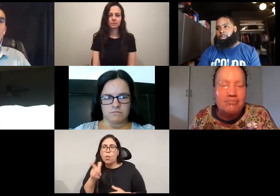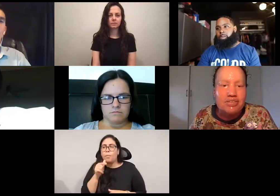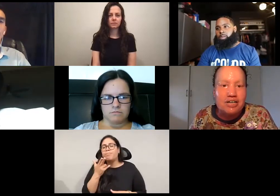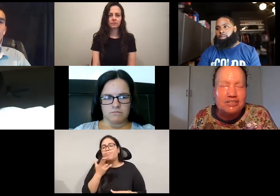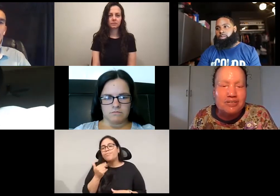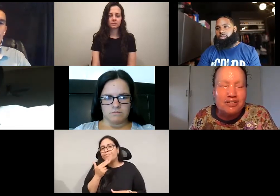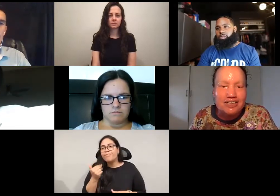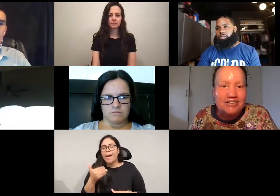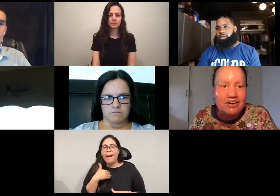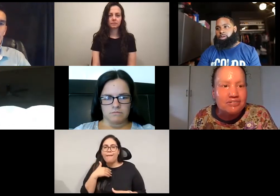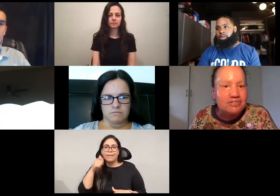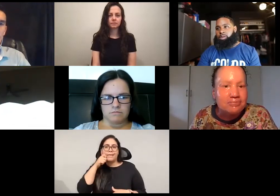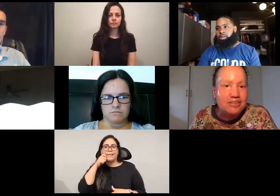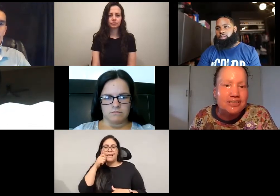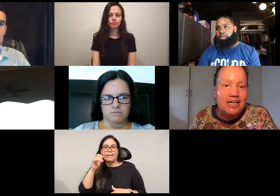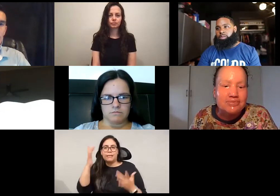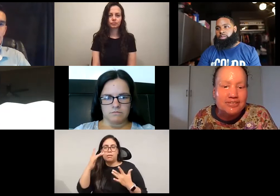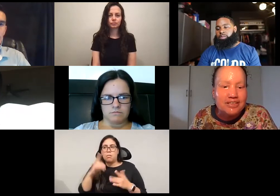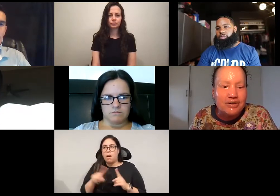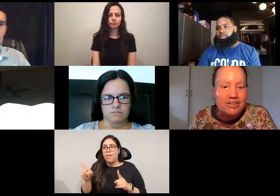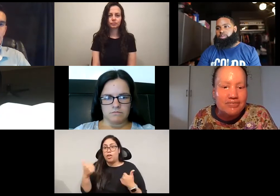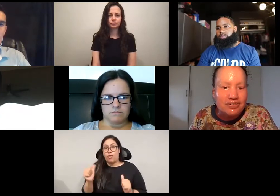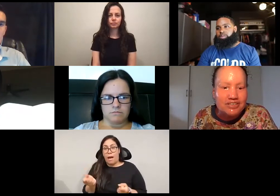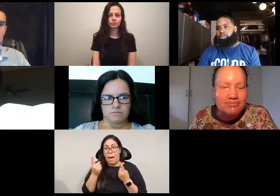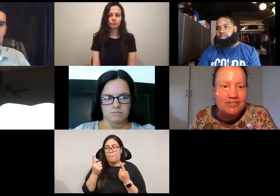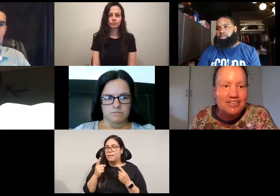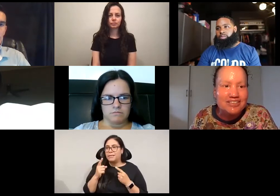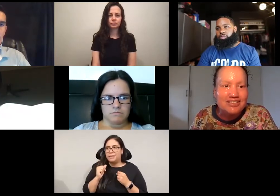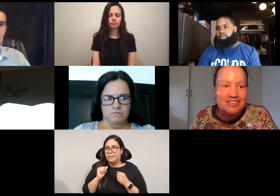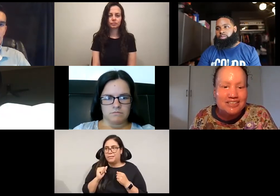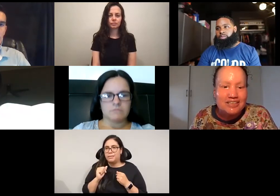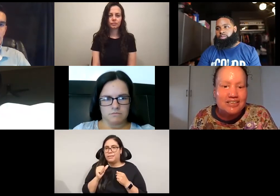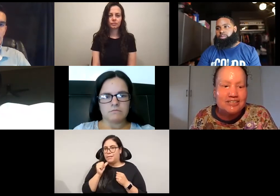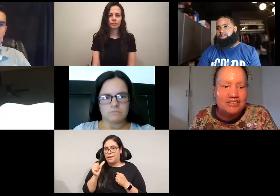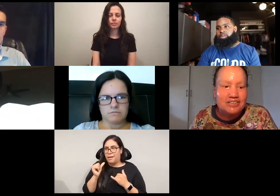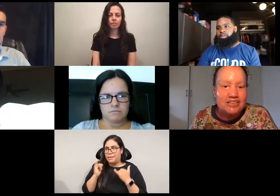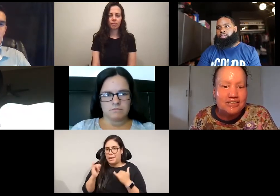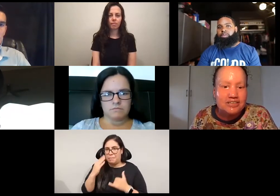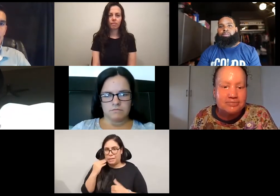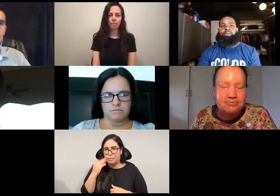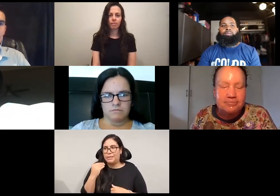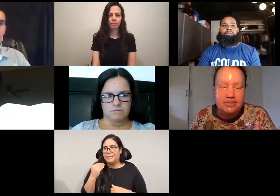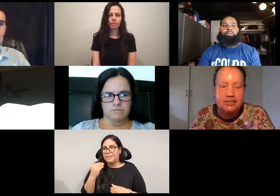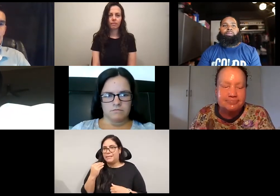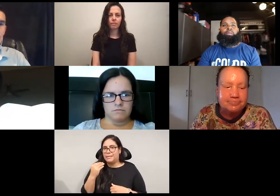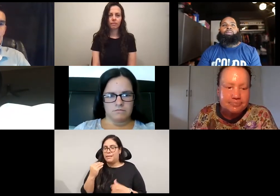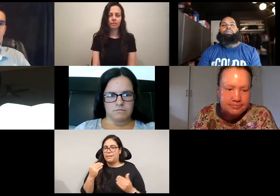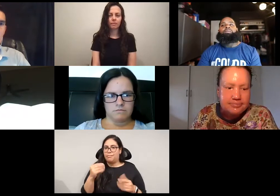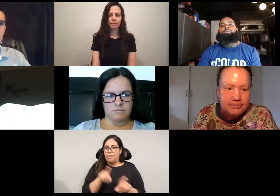and empathize, but that's not helpful because I absolutely know they've not experienced a severe skin condition.